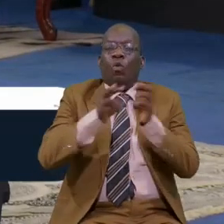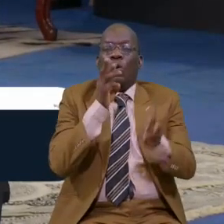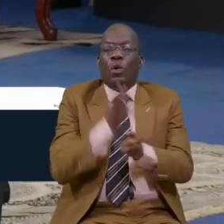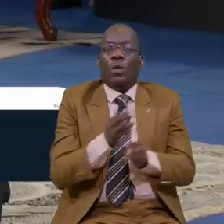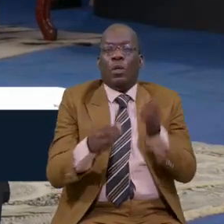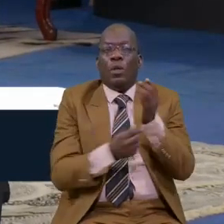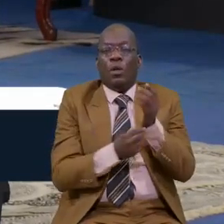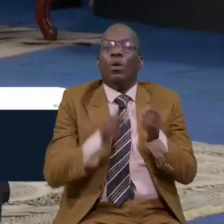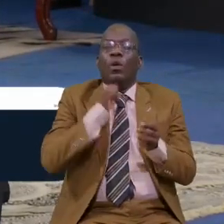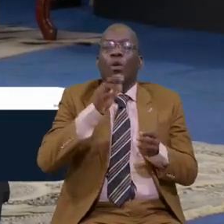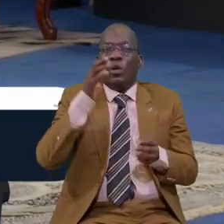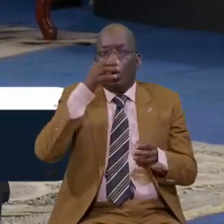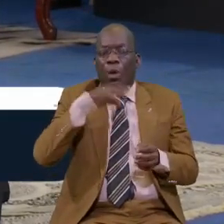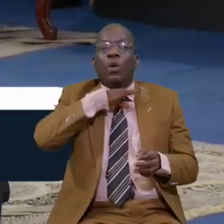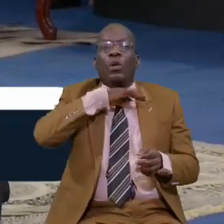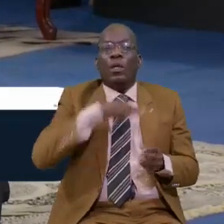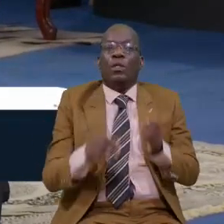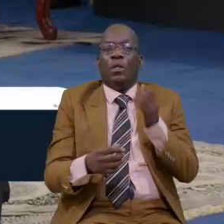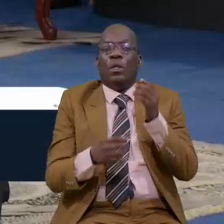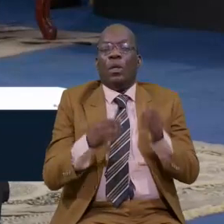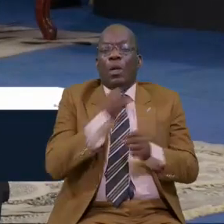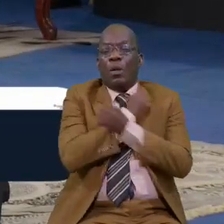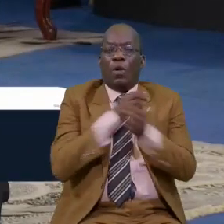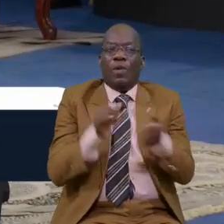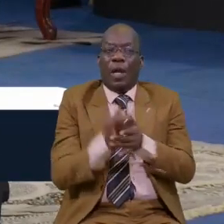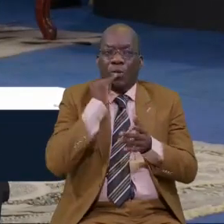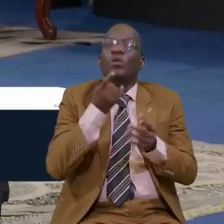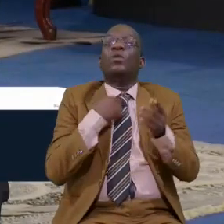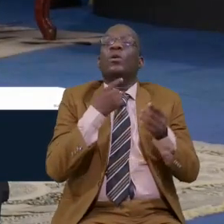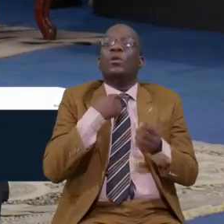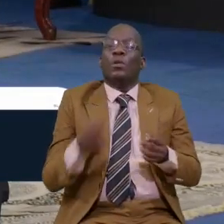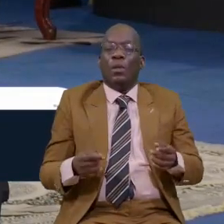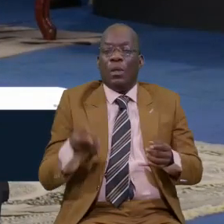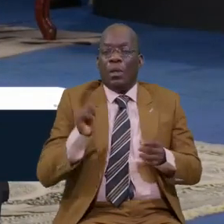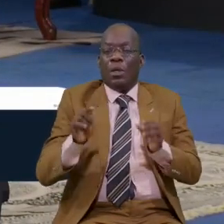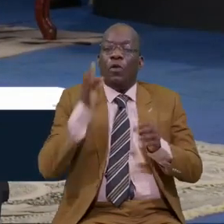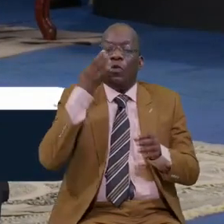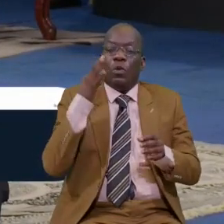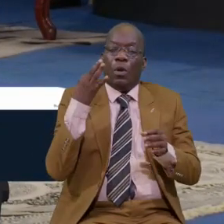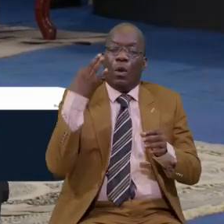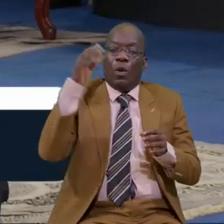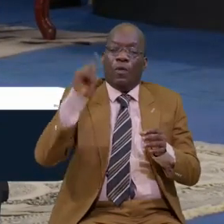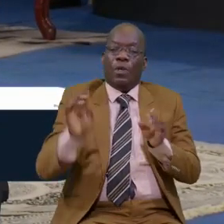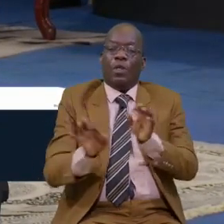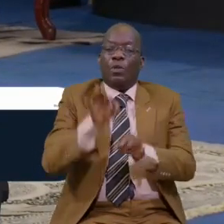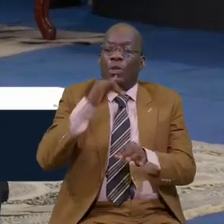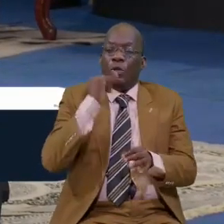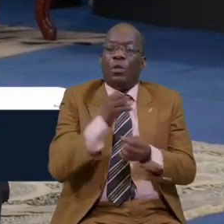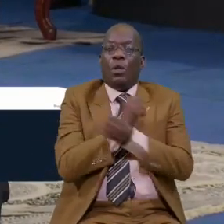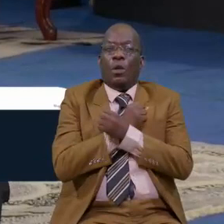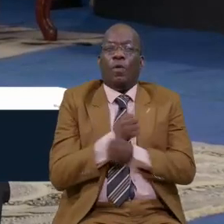defiling love. That one is lost. The fruit of the Spirit is love, joy,